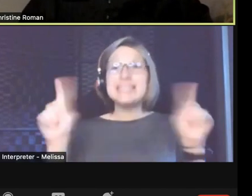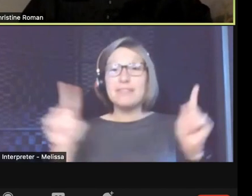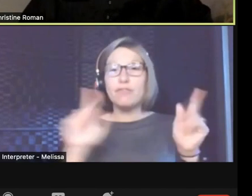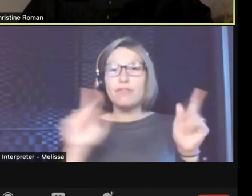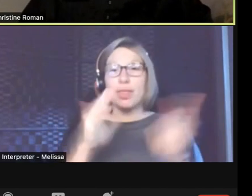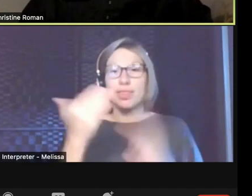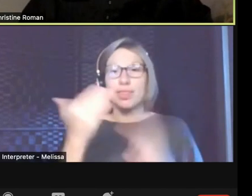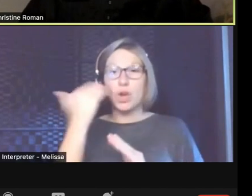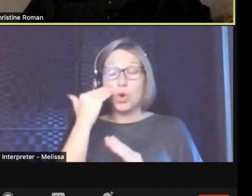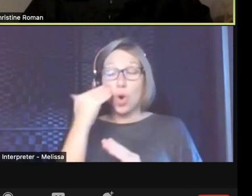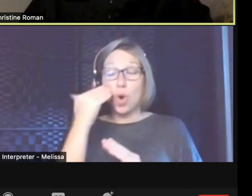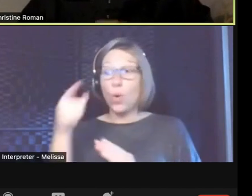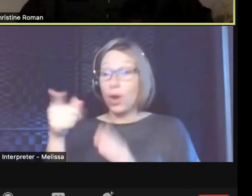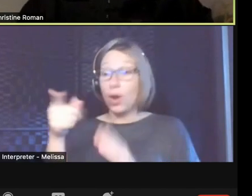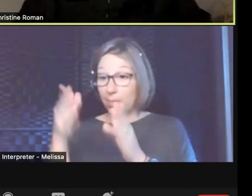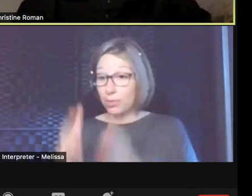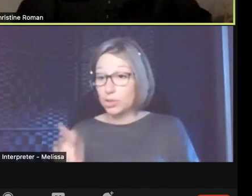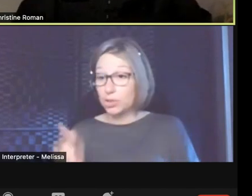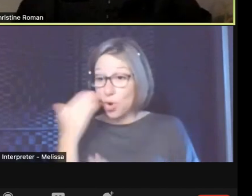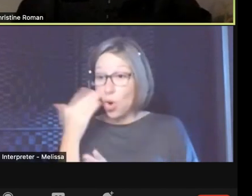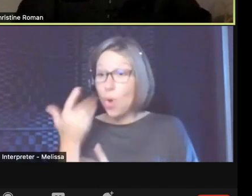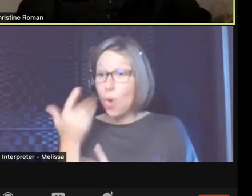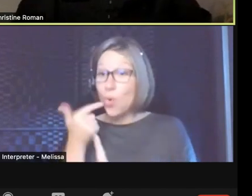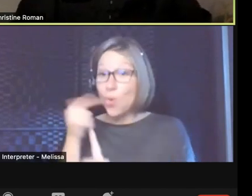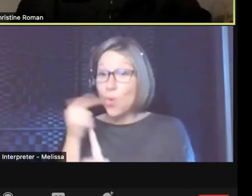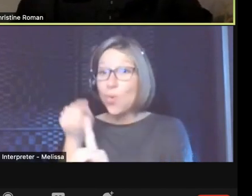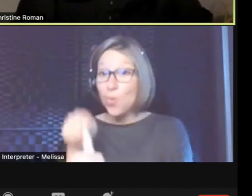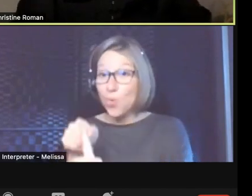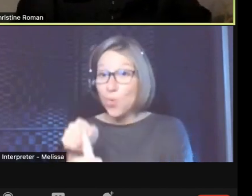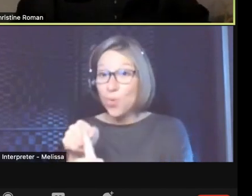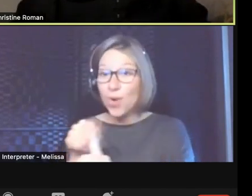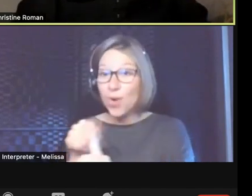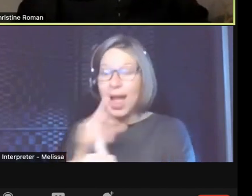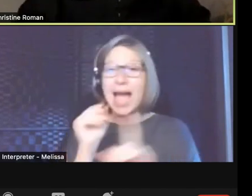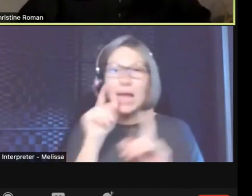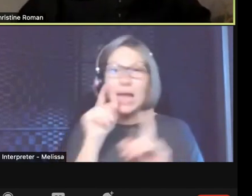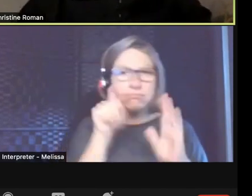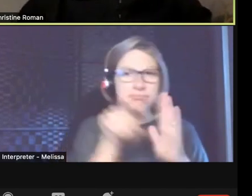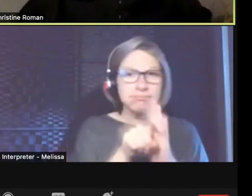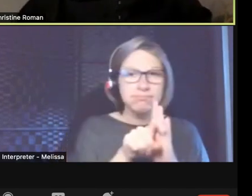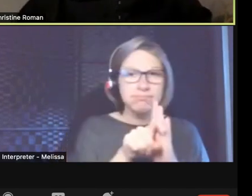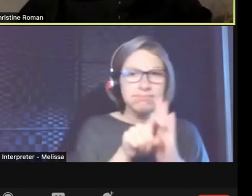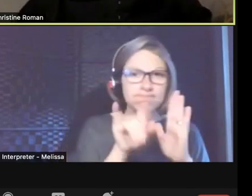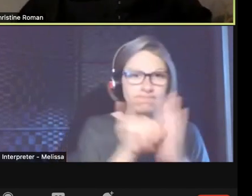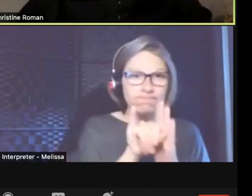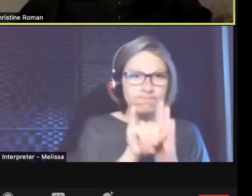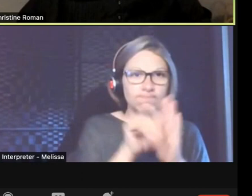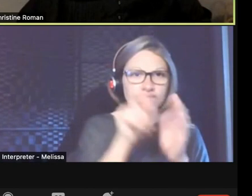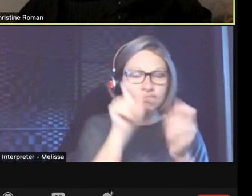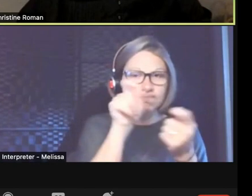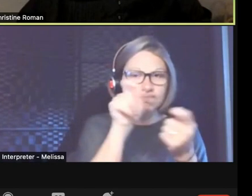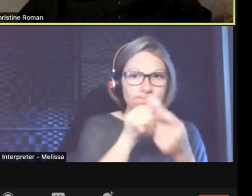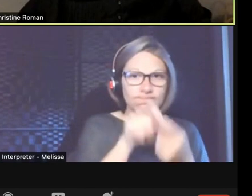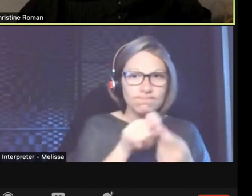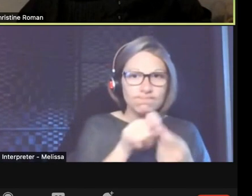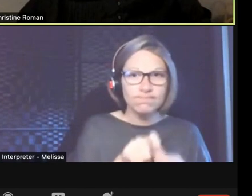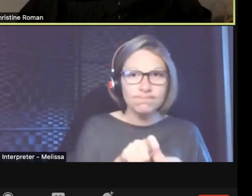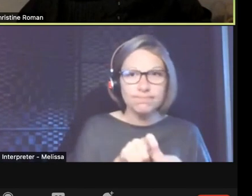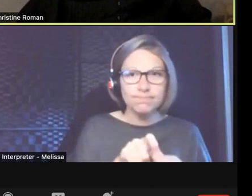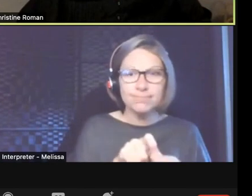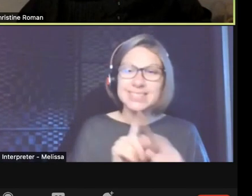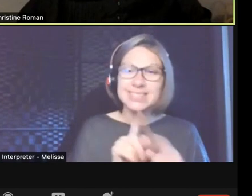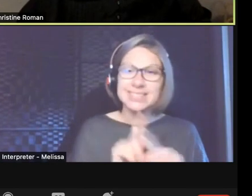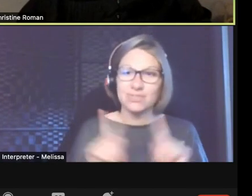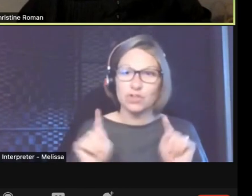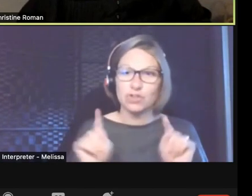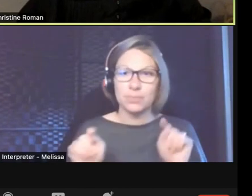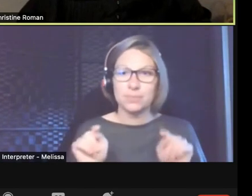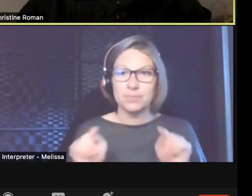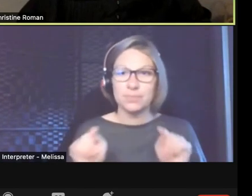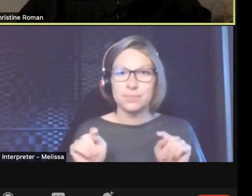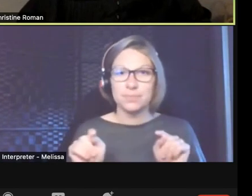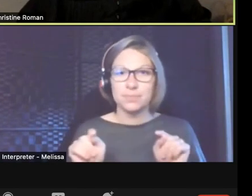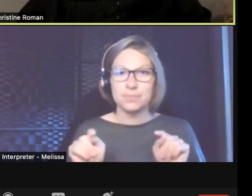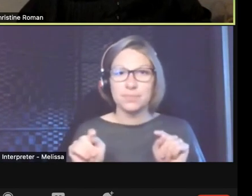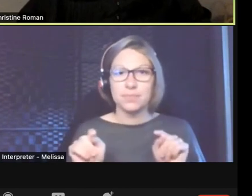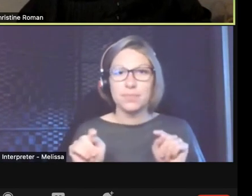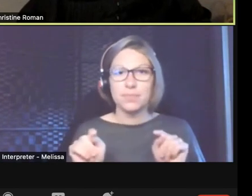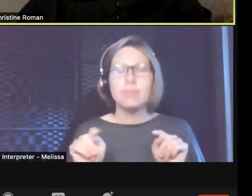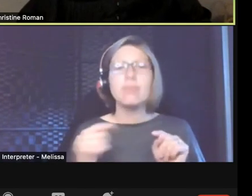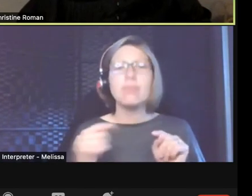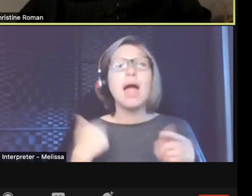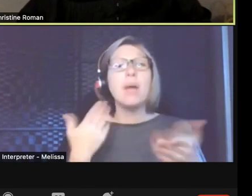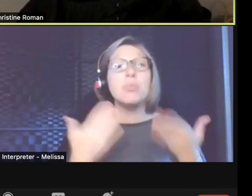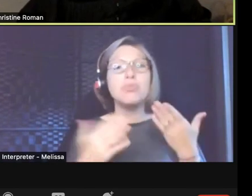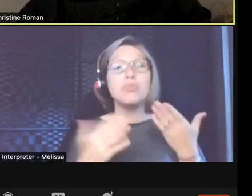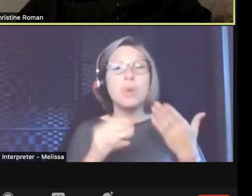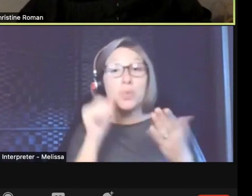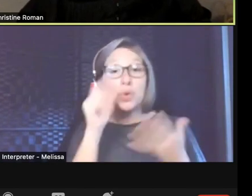the left, at the top left, has a lot of salient features, right? I wouldn't probably confuse this person with this